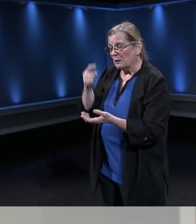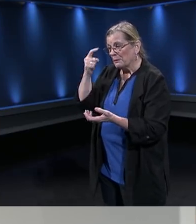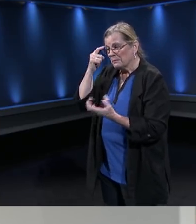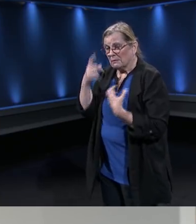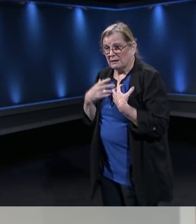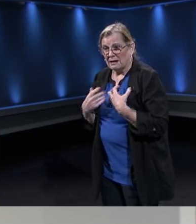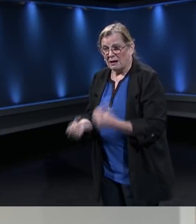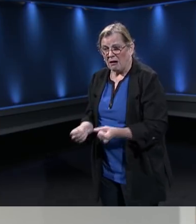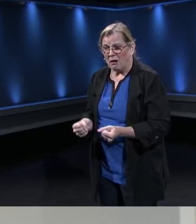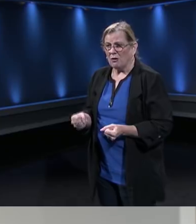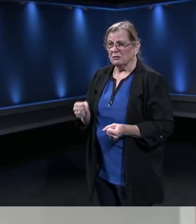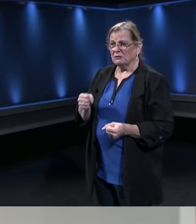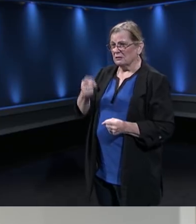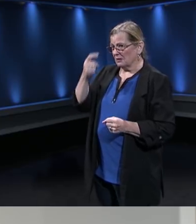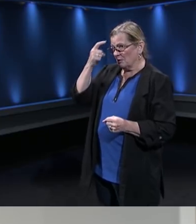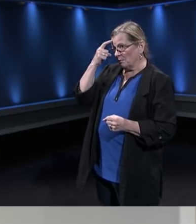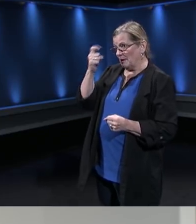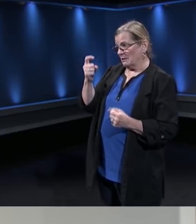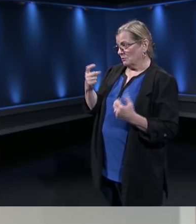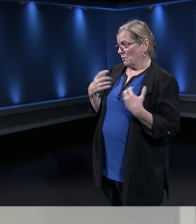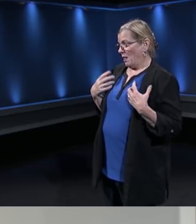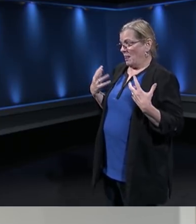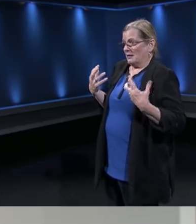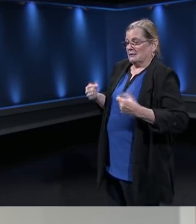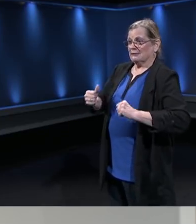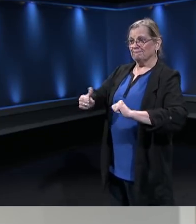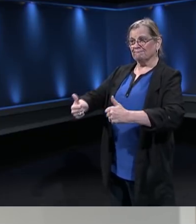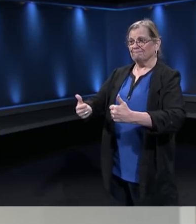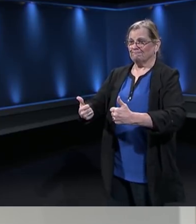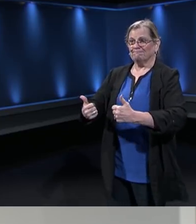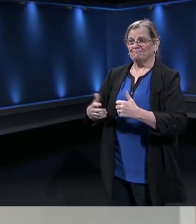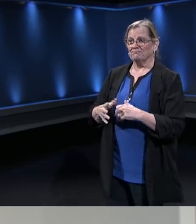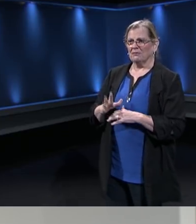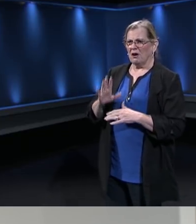continuum, so that our teachers feel prepared, empowered, and they